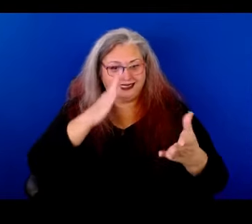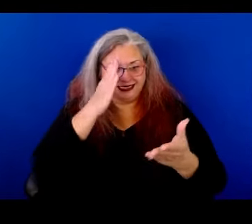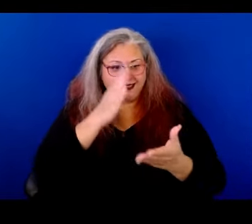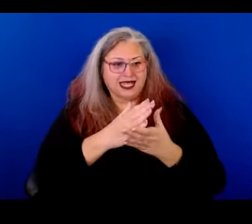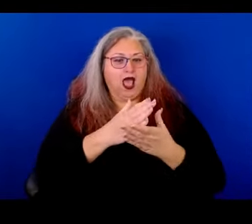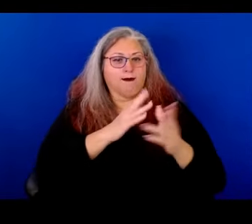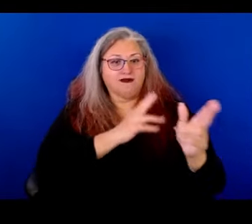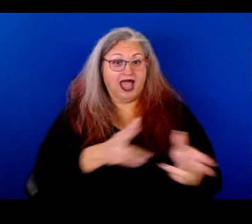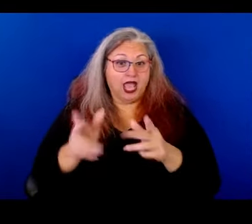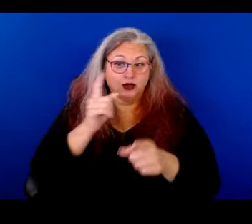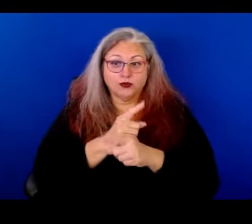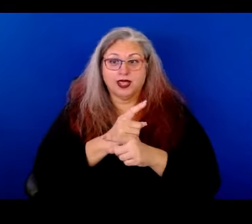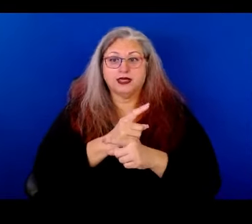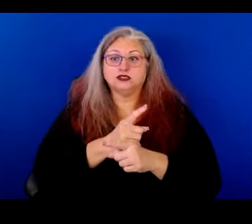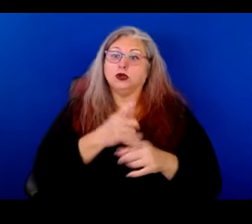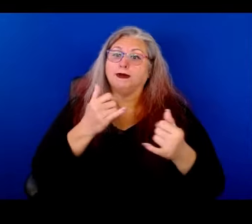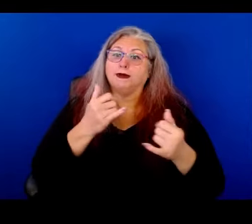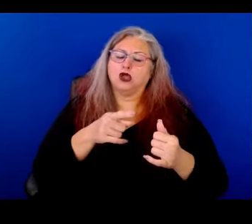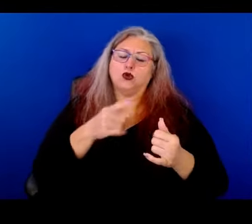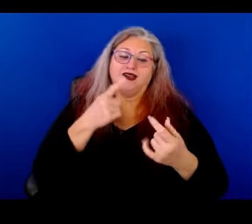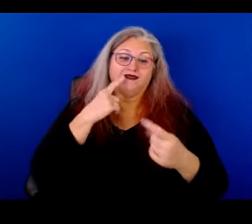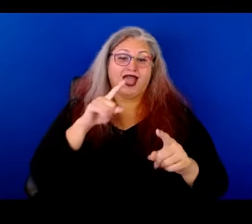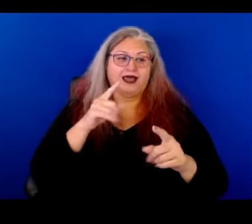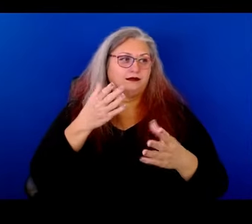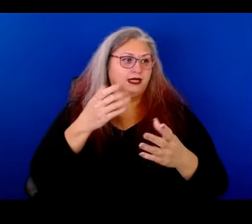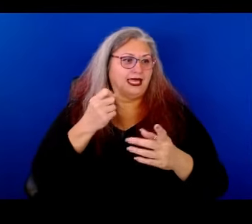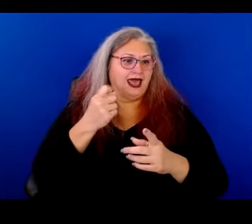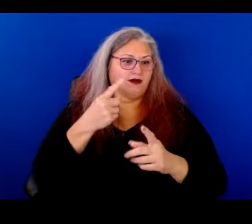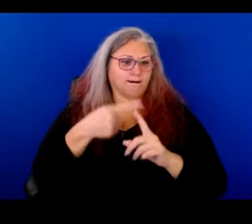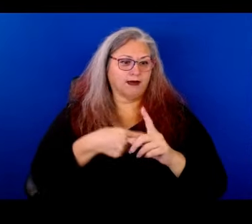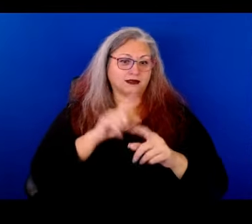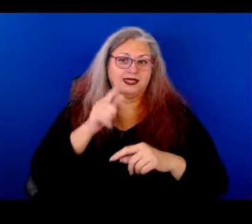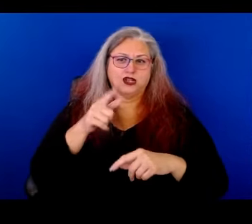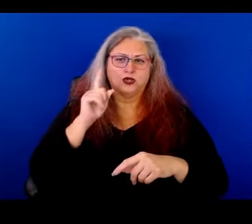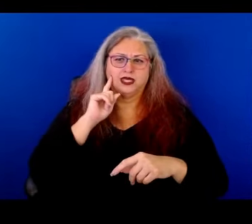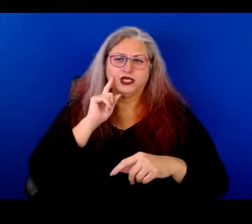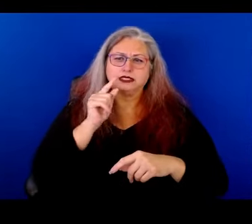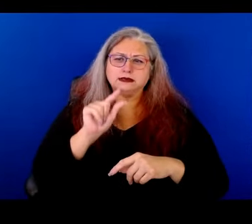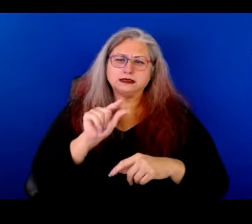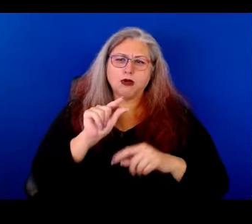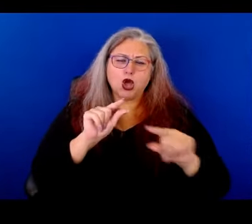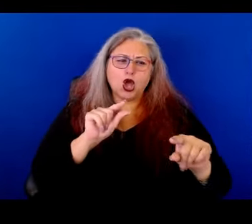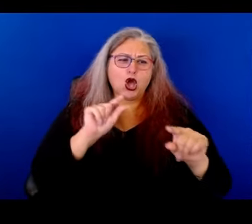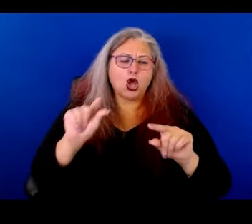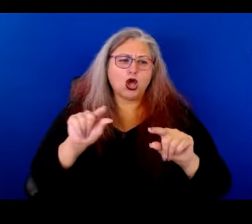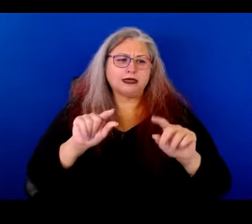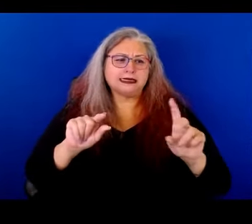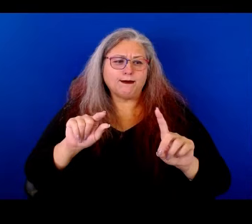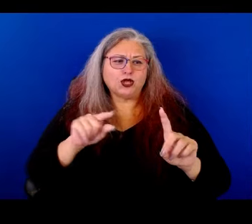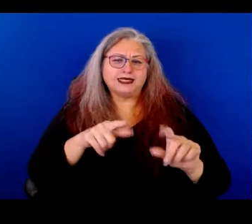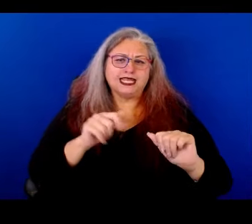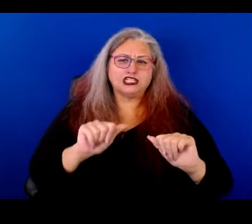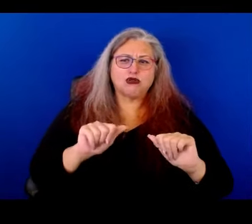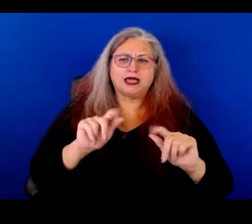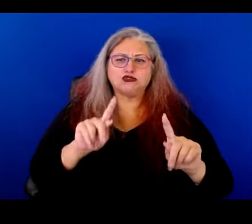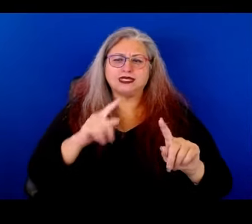stop firing, right? And so now you finally, after what, 11 months, you hear little tiny echoes. The Democrats are trying to,